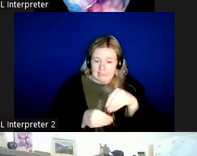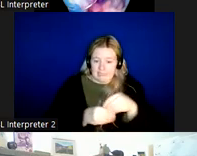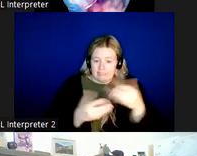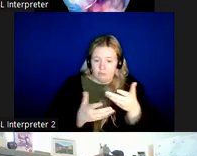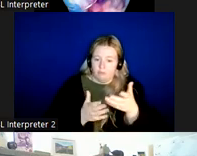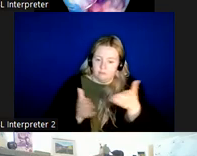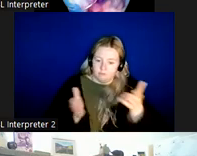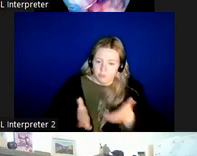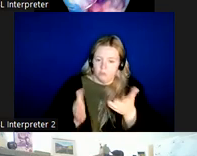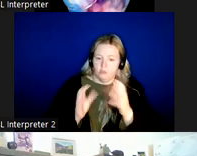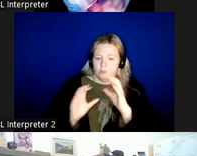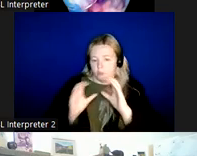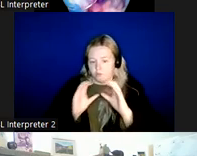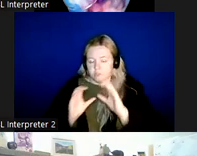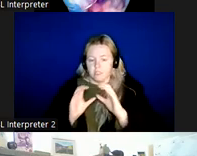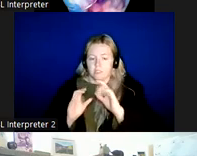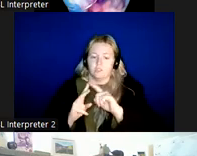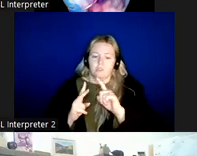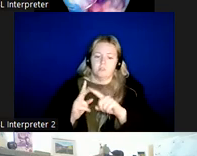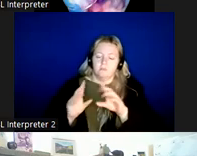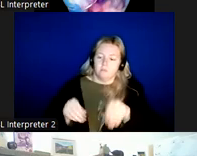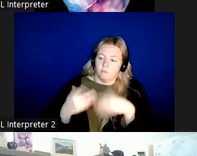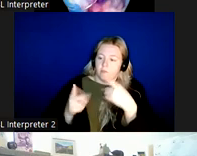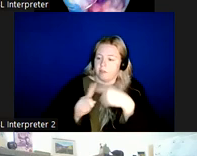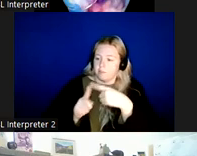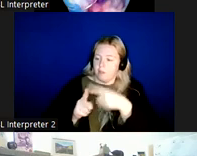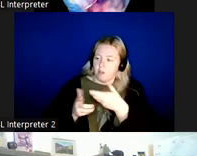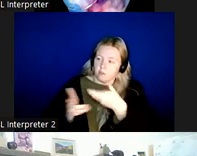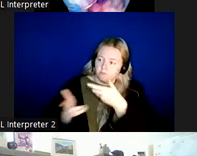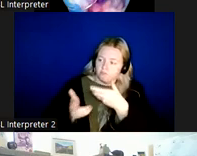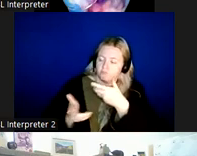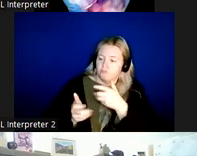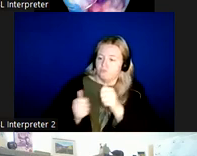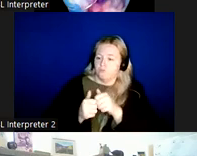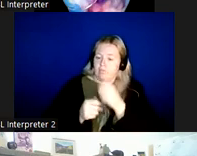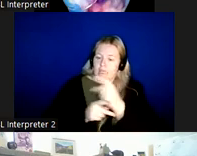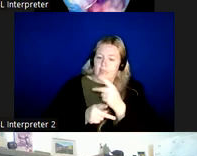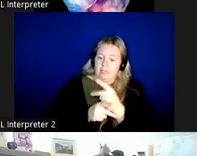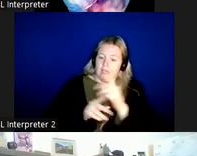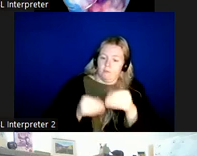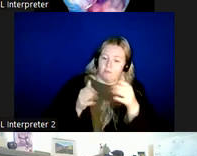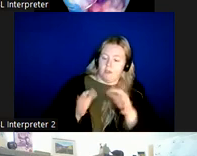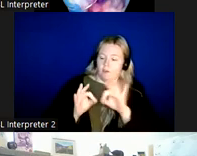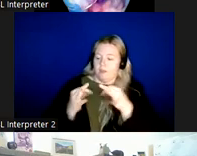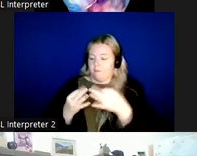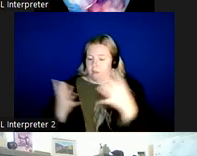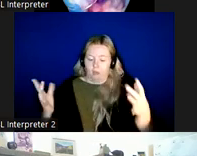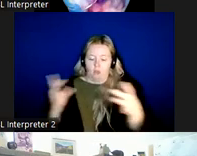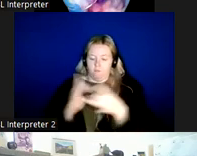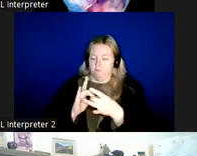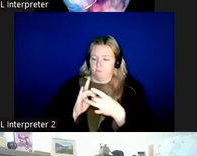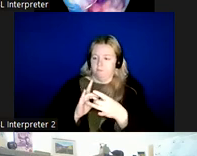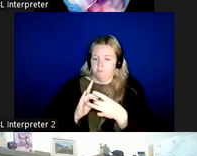encourages conversation as well as provides positive, engaging interactions between the care partner and their loved one. So